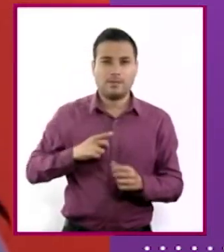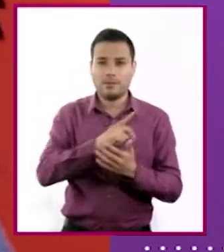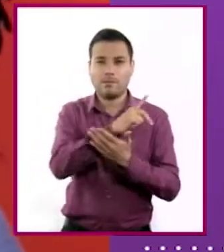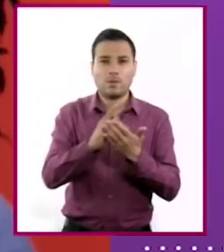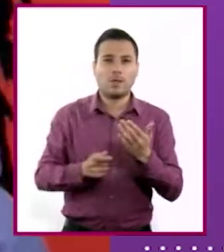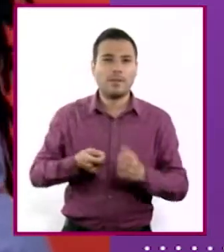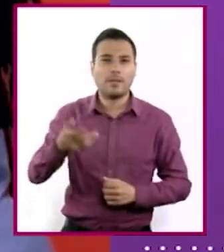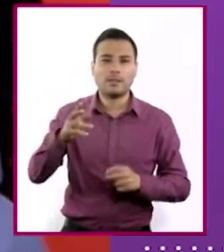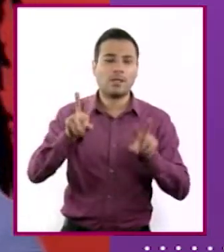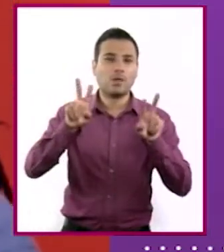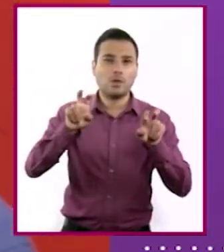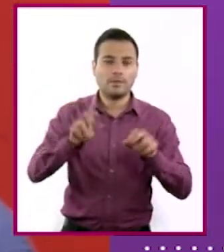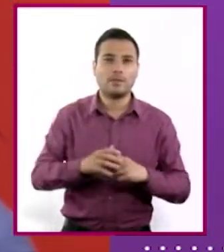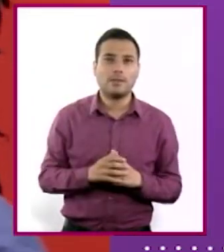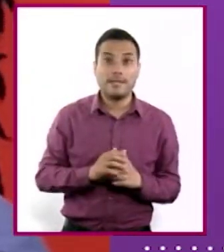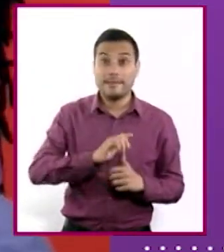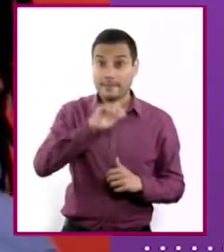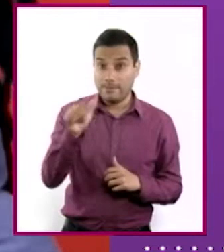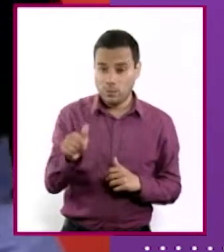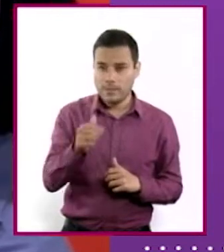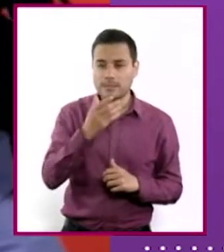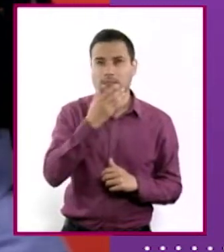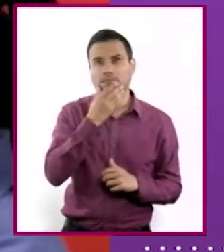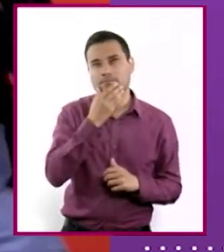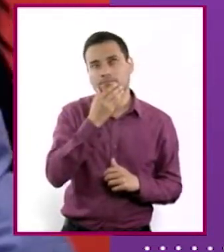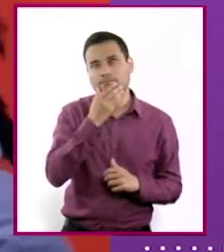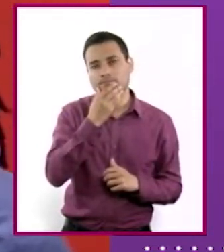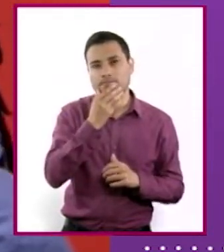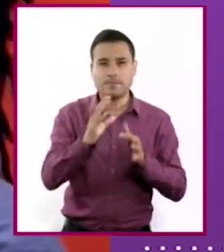name. Then,